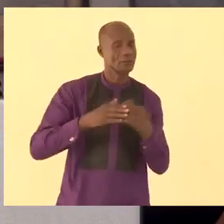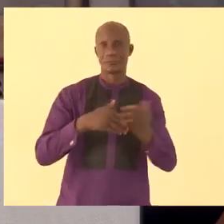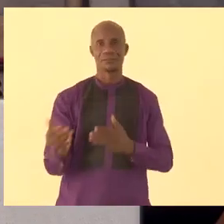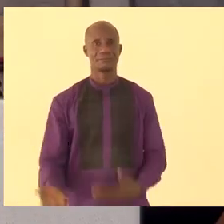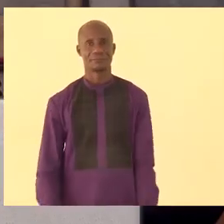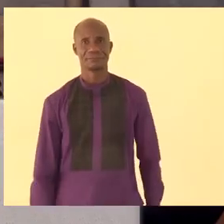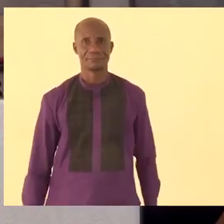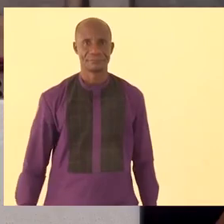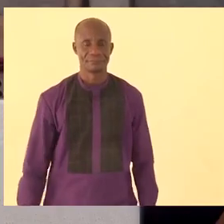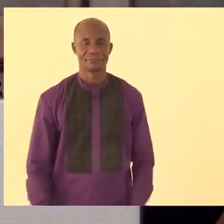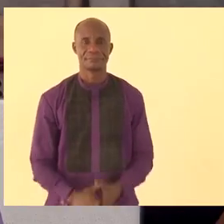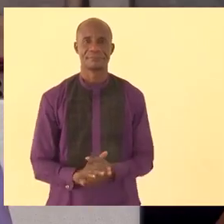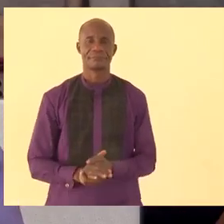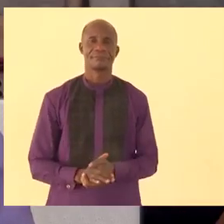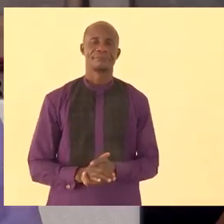case.